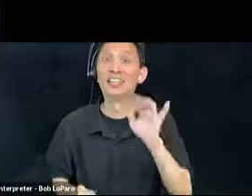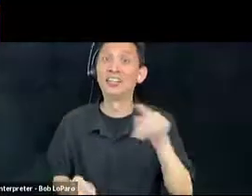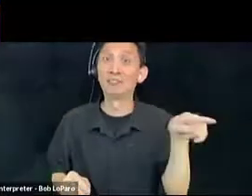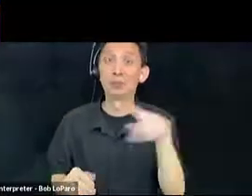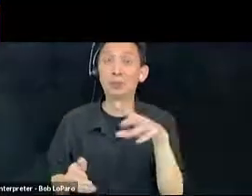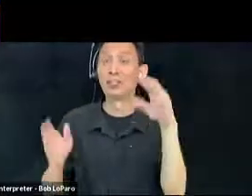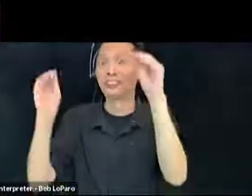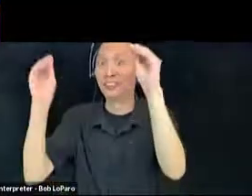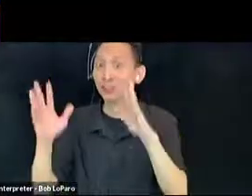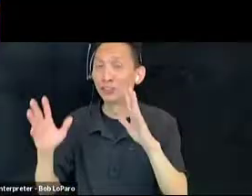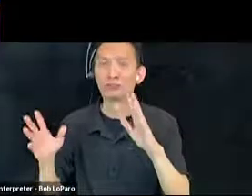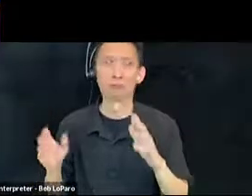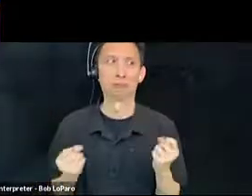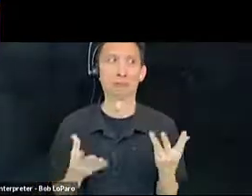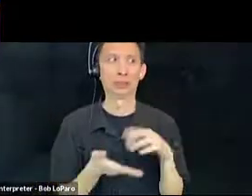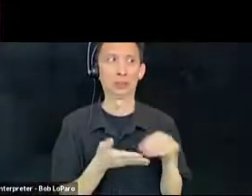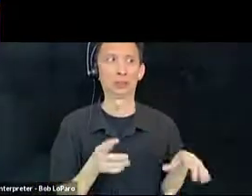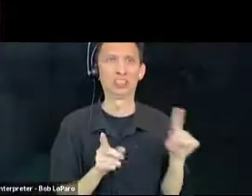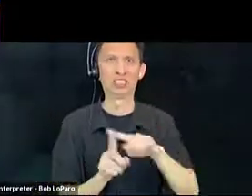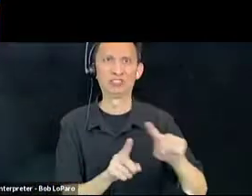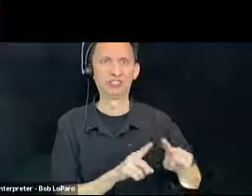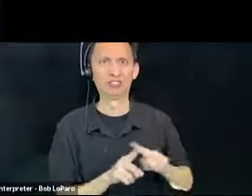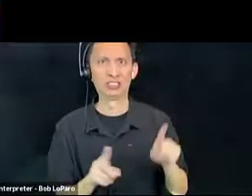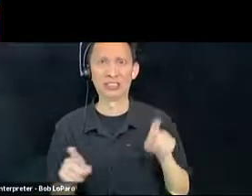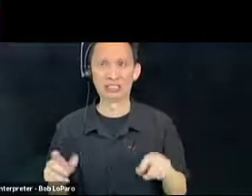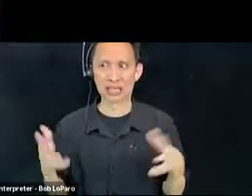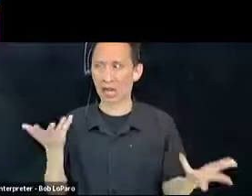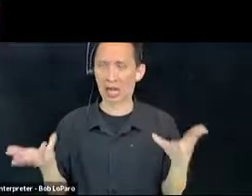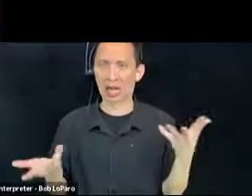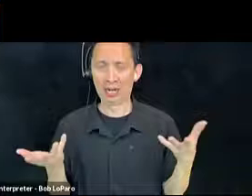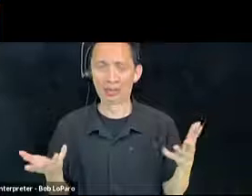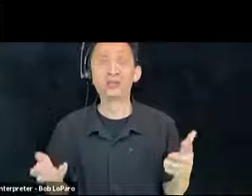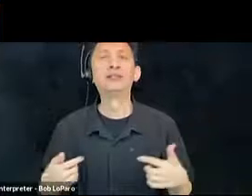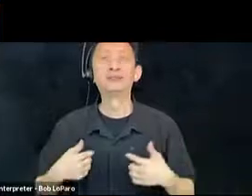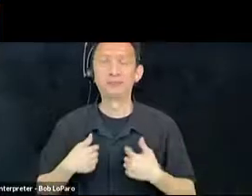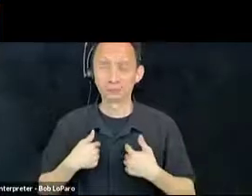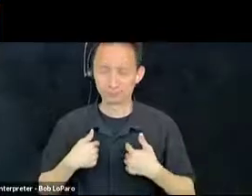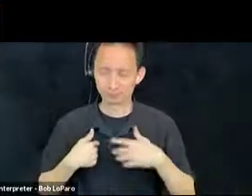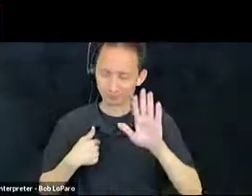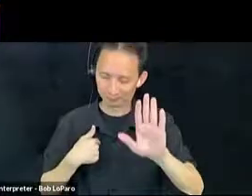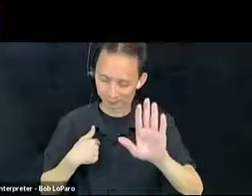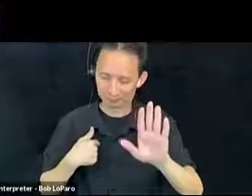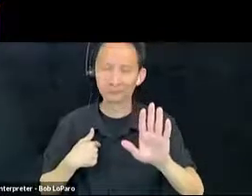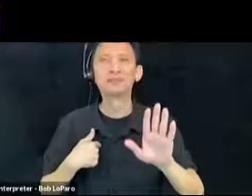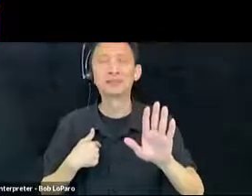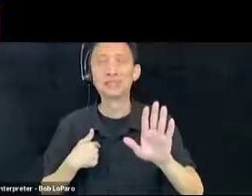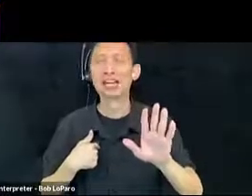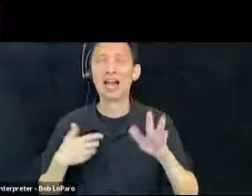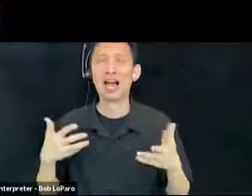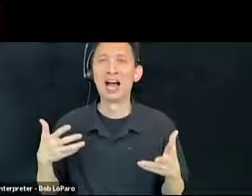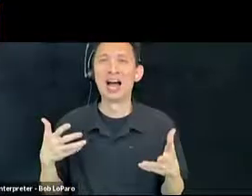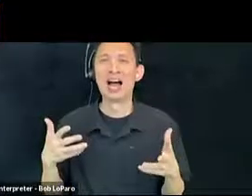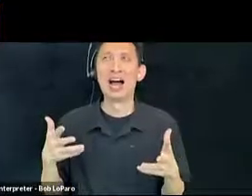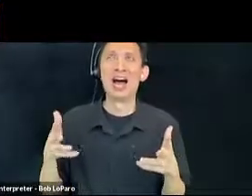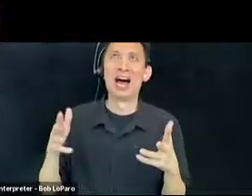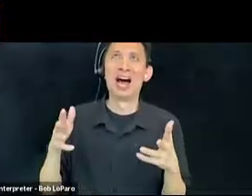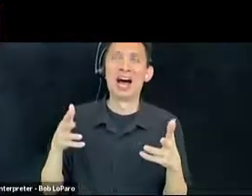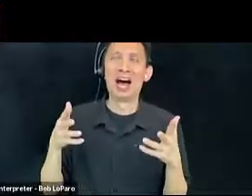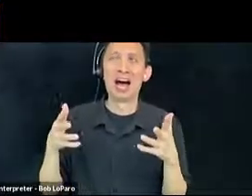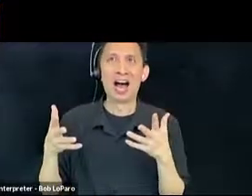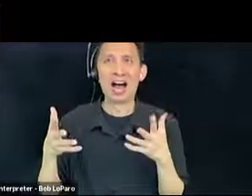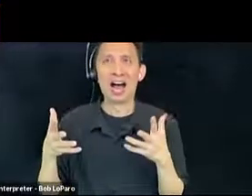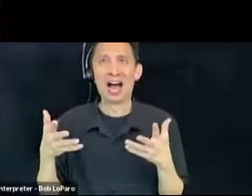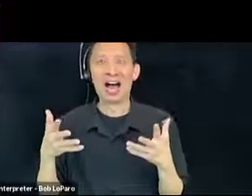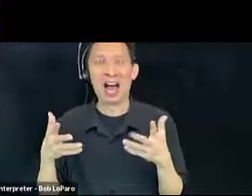needs. And so I often say, let's talk about, you know, I hate to put it in this perspective, but when we look at